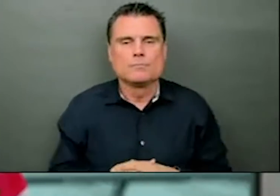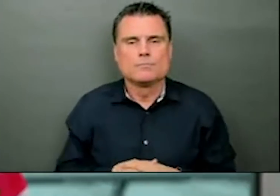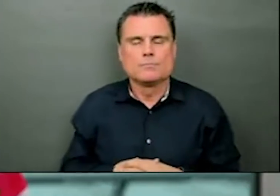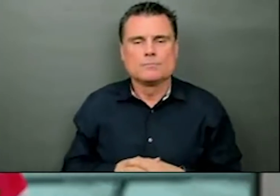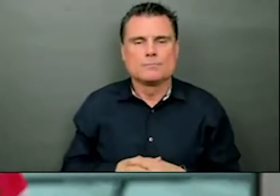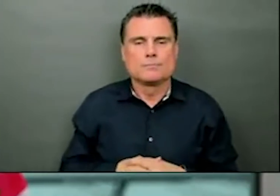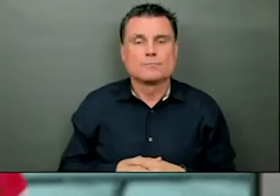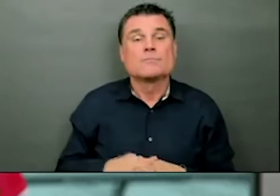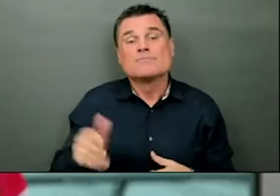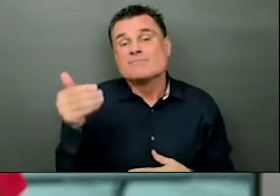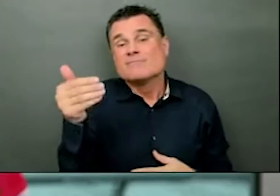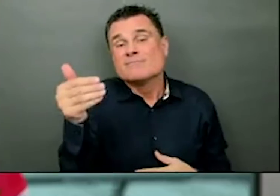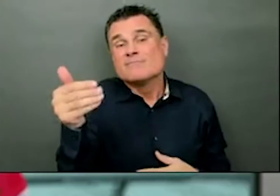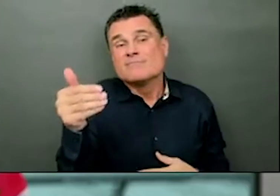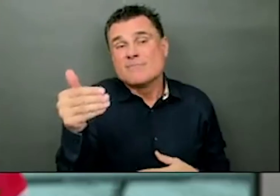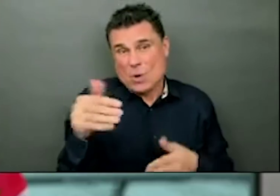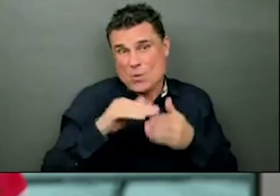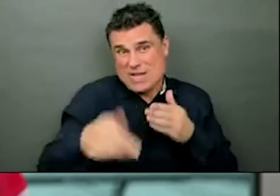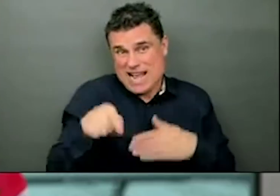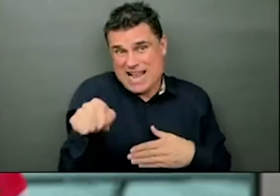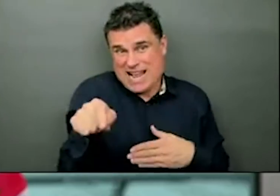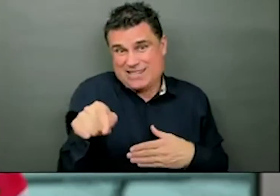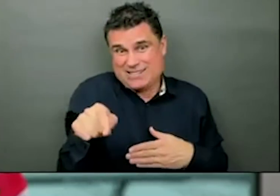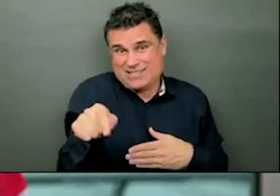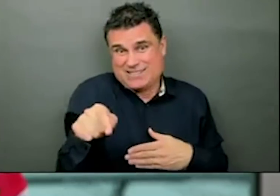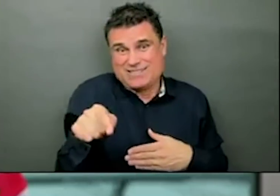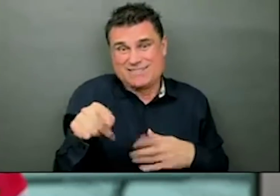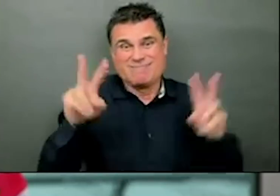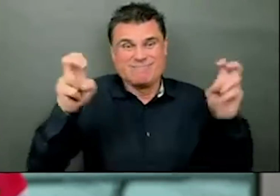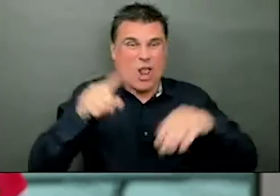This weekend, we need to pay particular attention